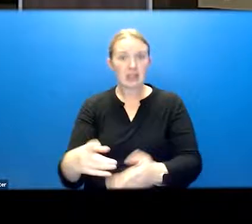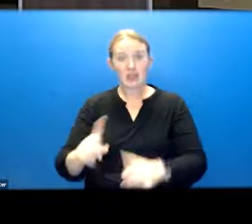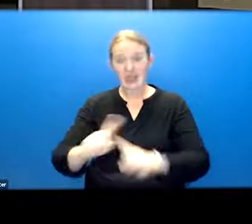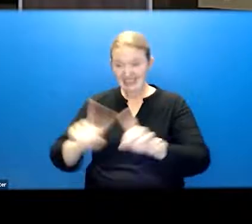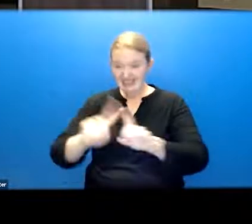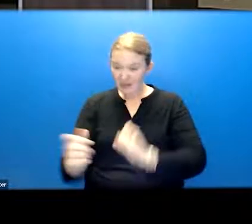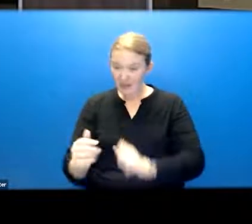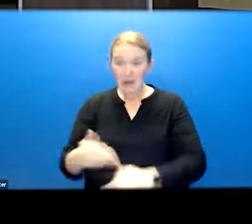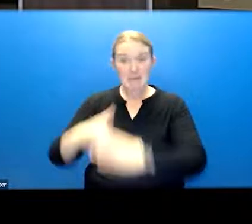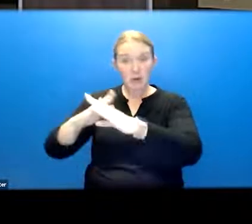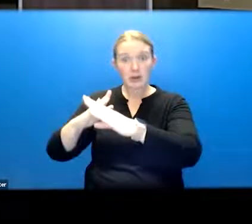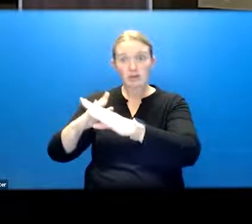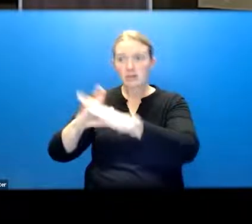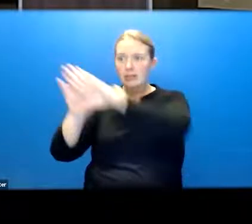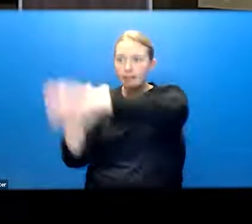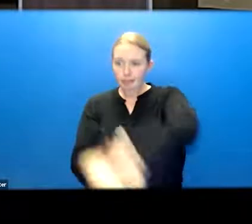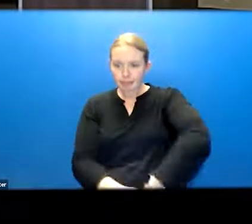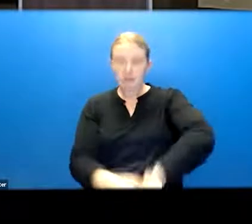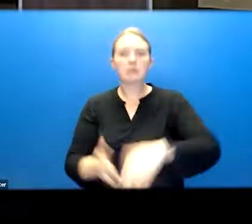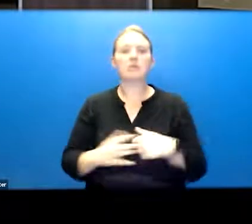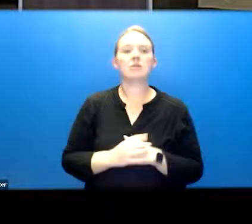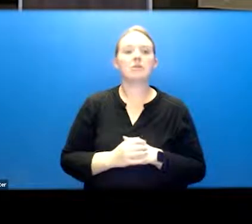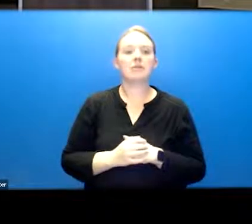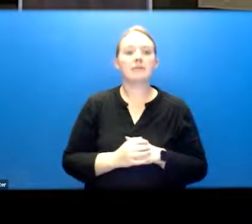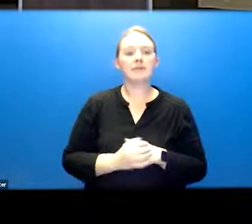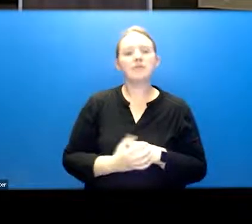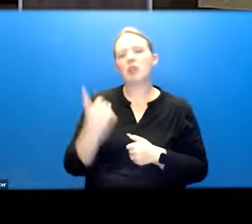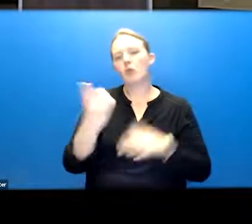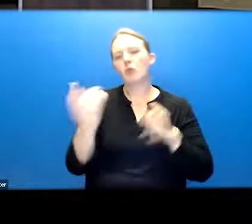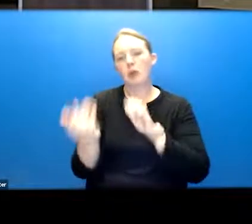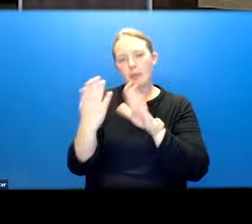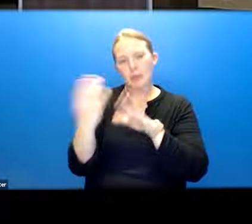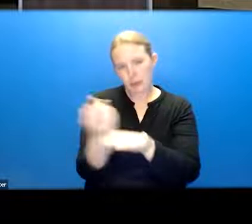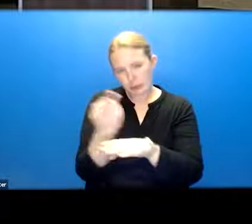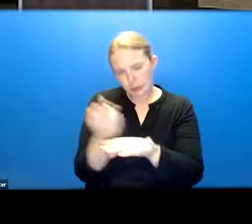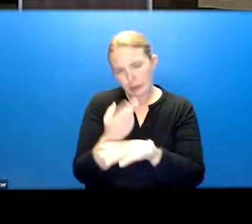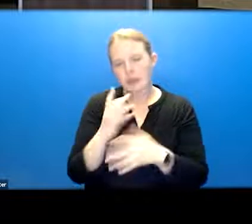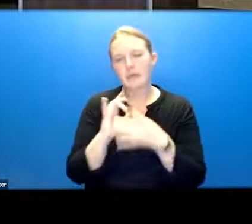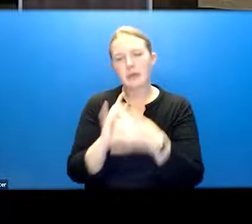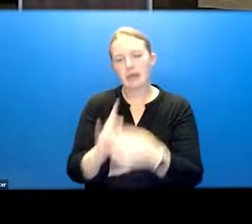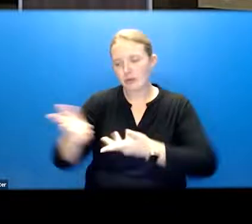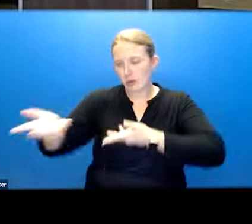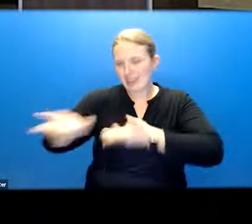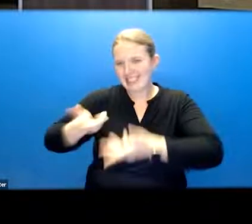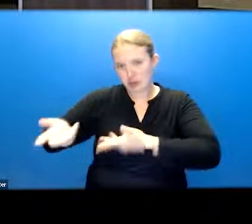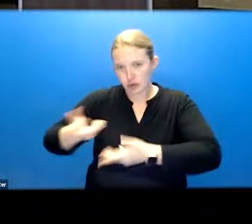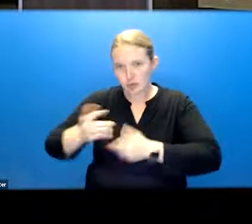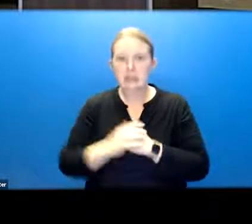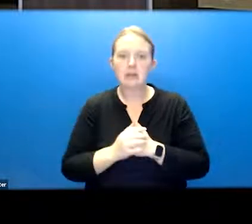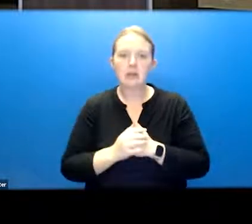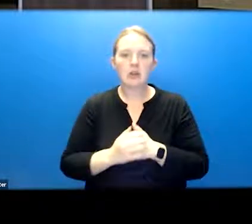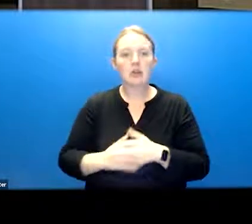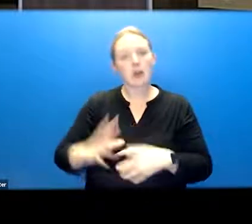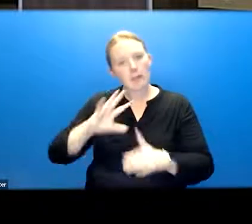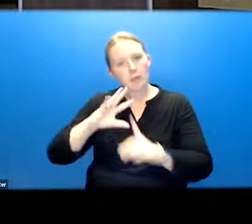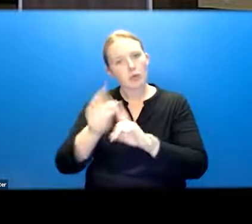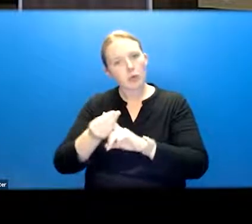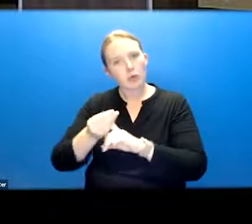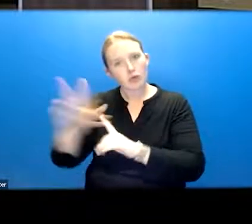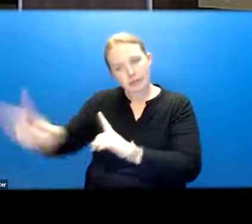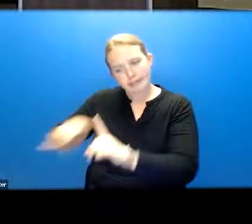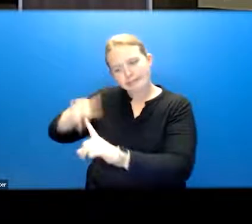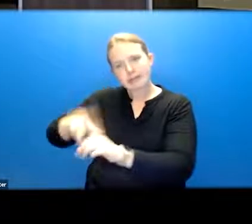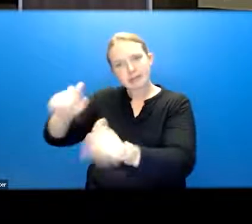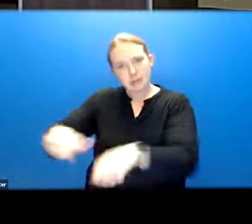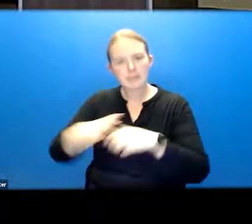that we mentioned earlier. So that's one way we're using that in terms of engagement and making it more culturally relevant. And